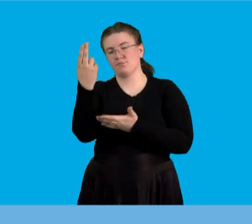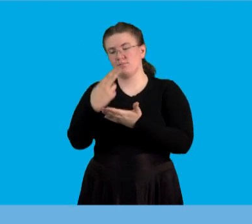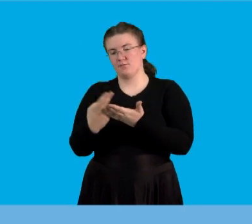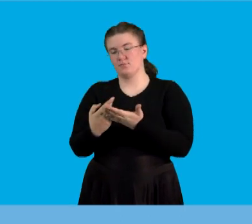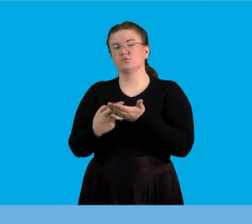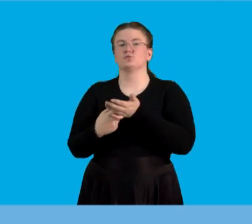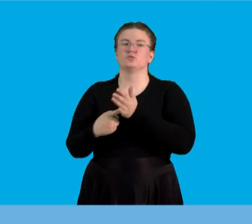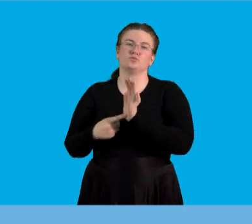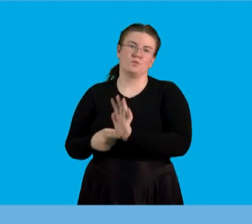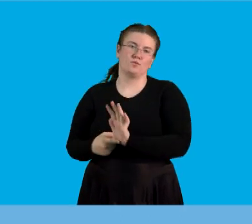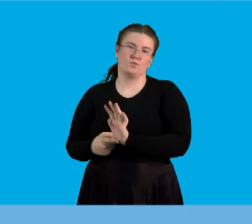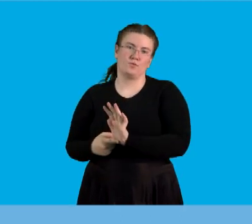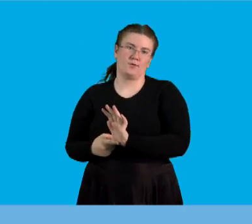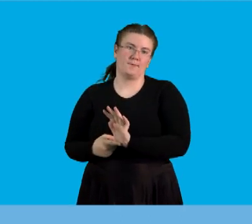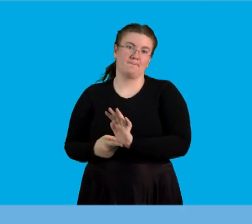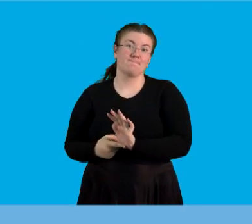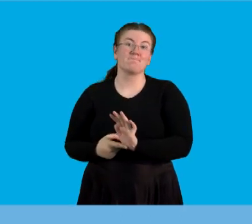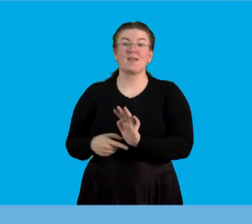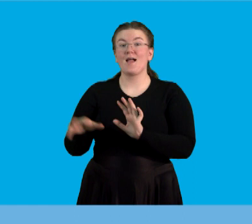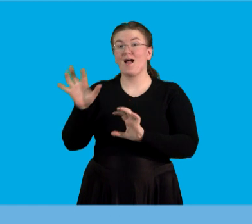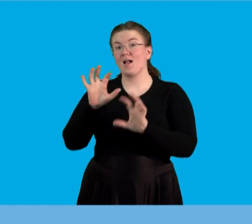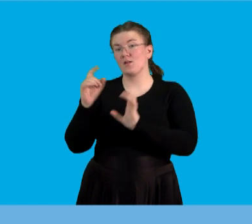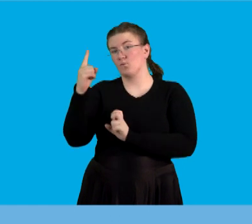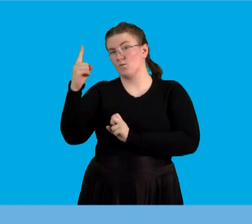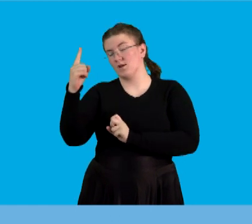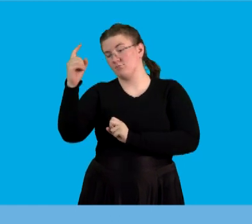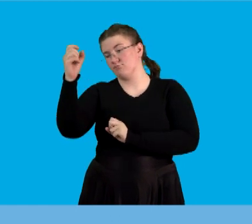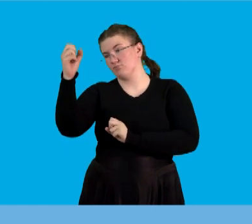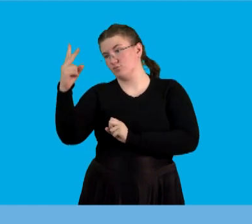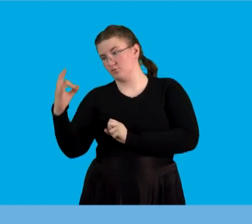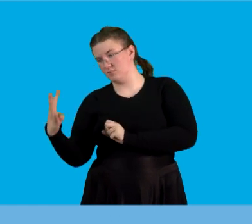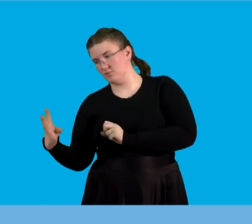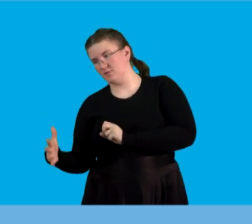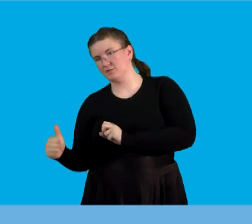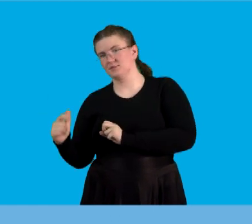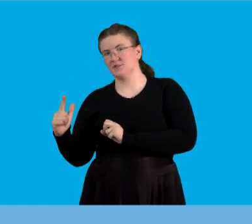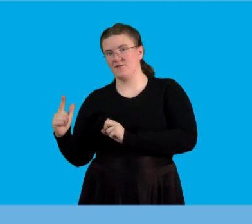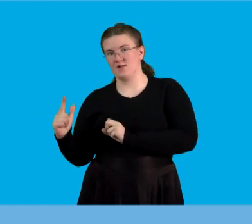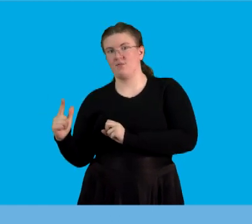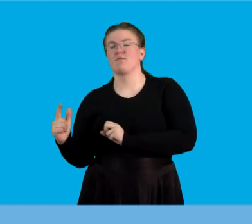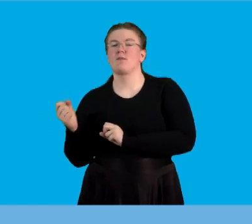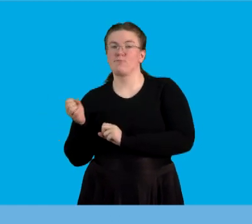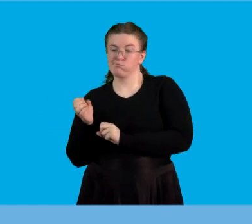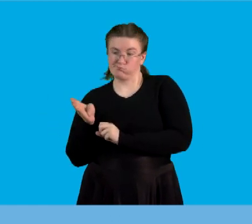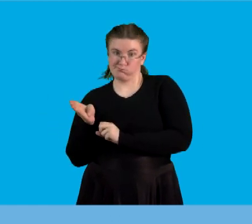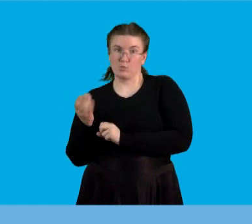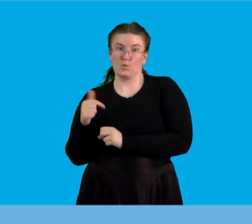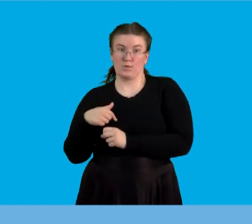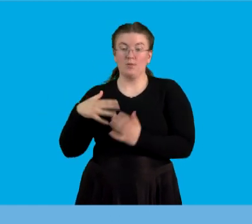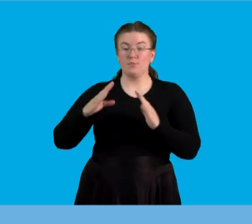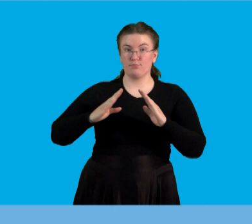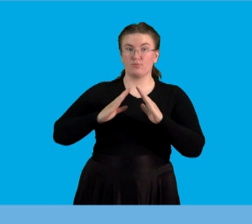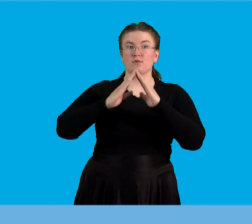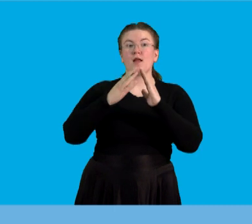to show the prism. The colors are marked 1 to 7 in the diagram. So we have the prism and we have now the 7